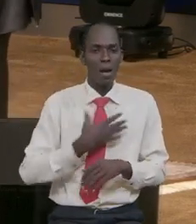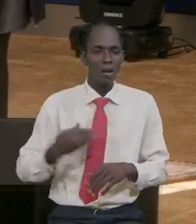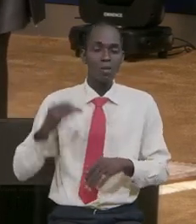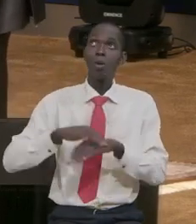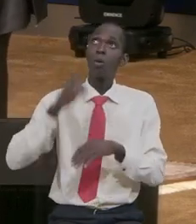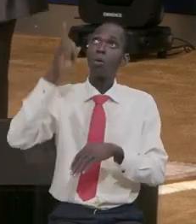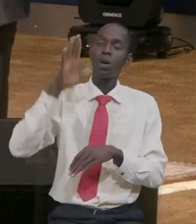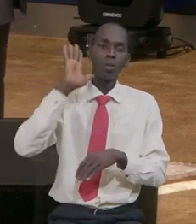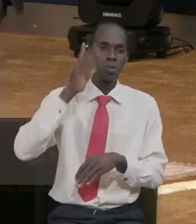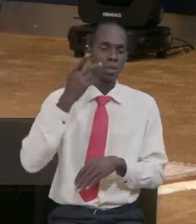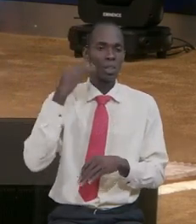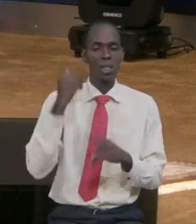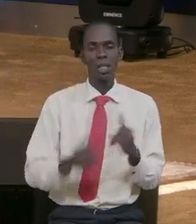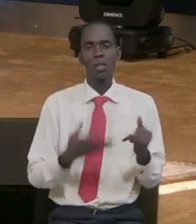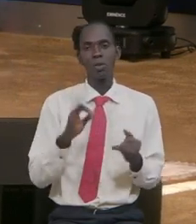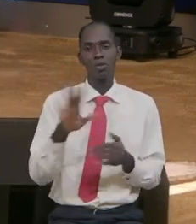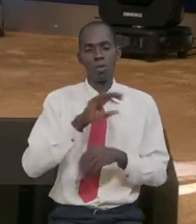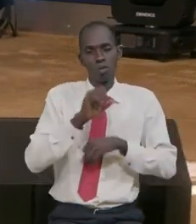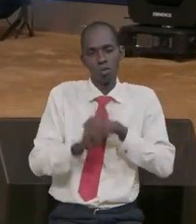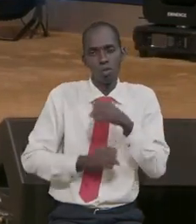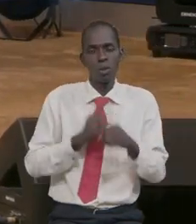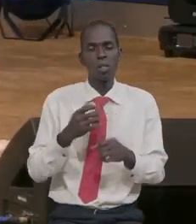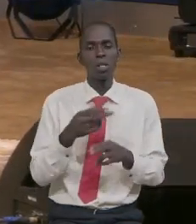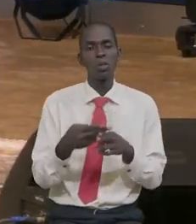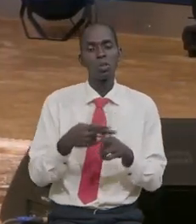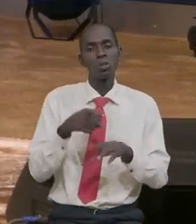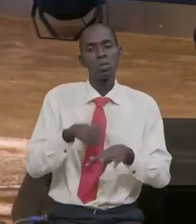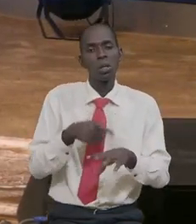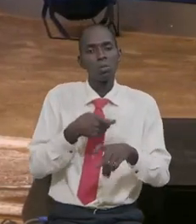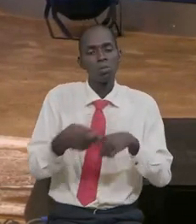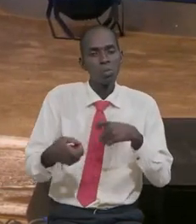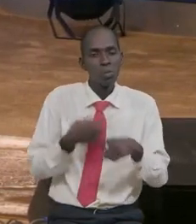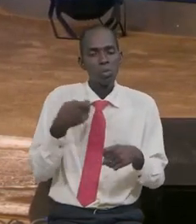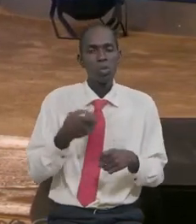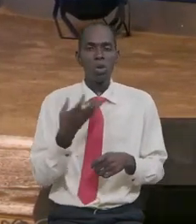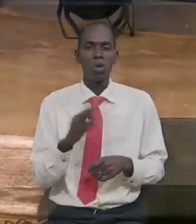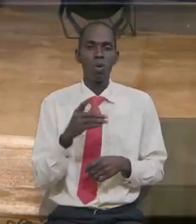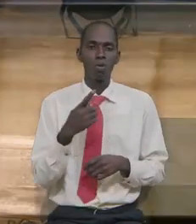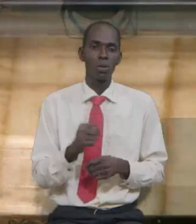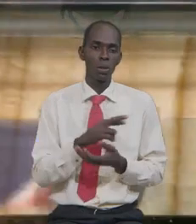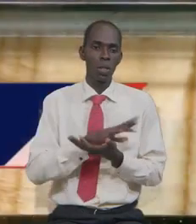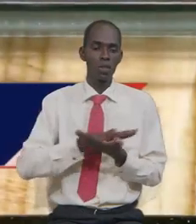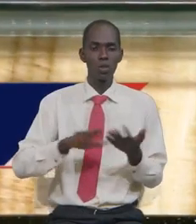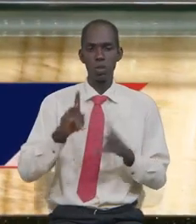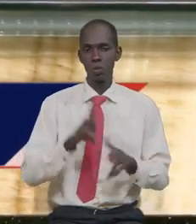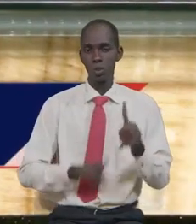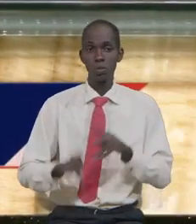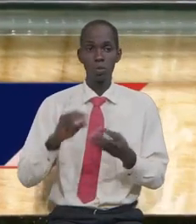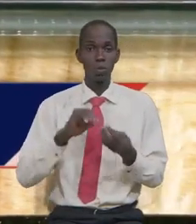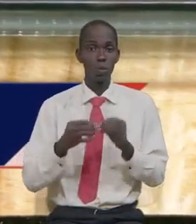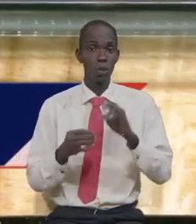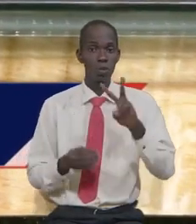that persecution, the temporary persecution of the righteous. Number two is the